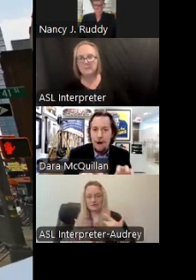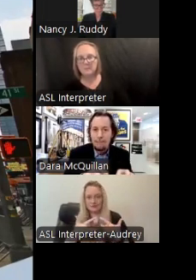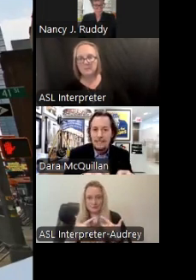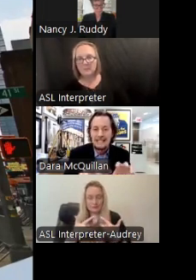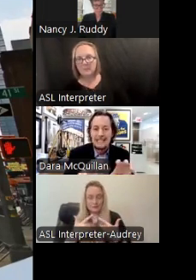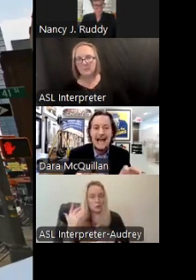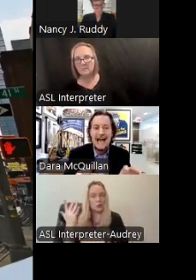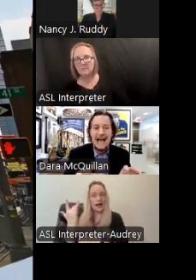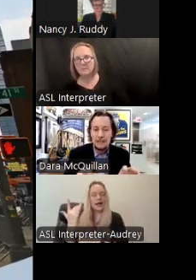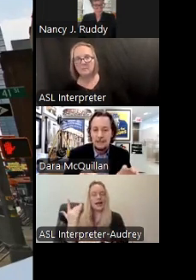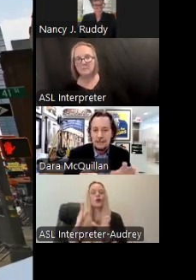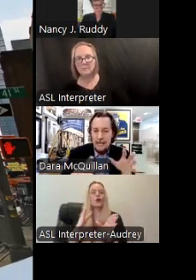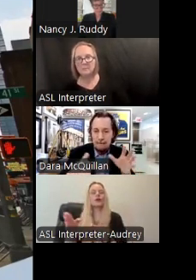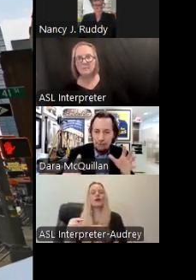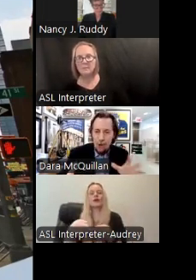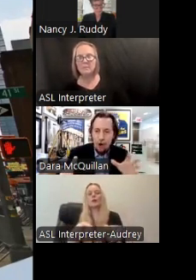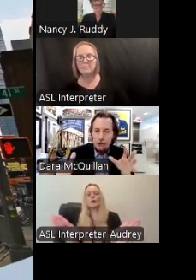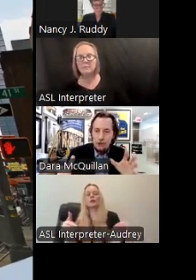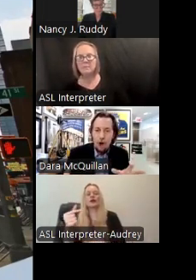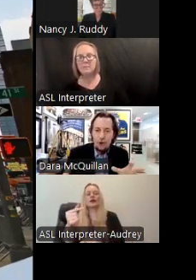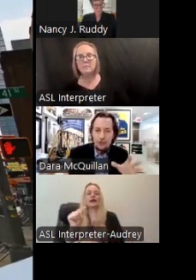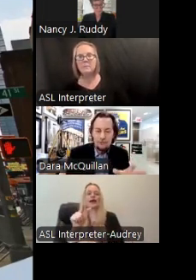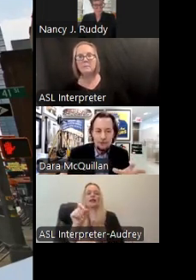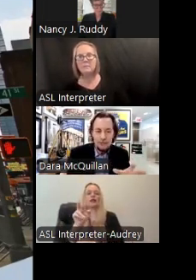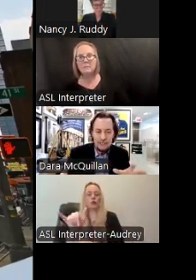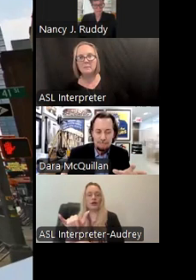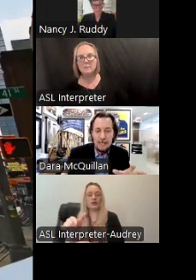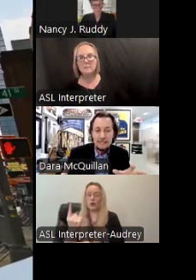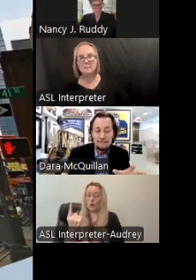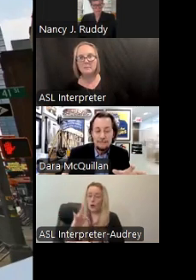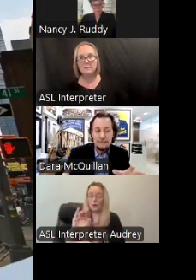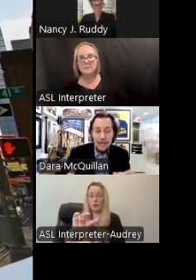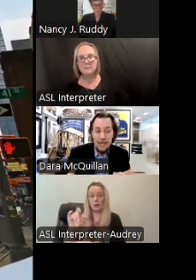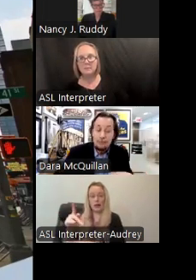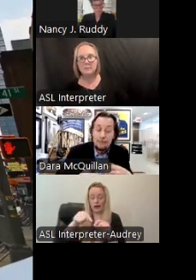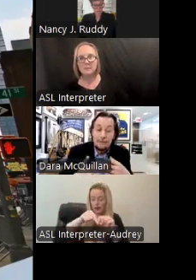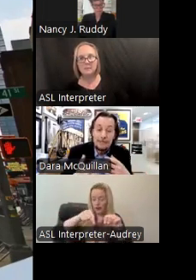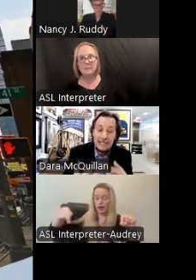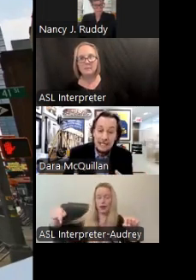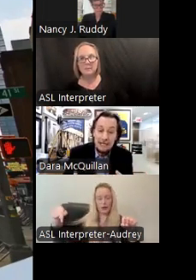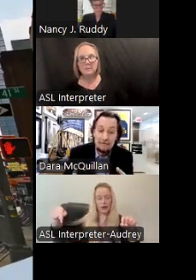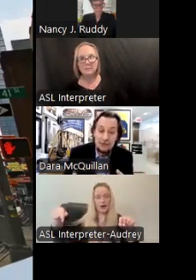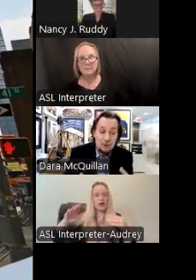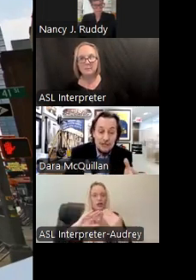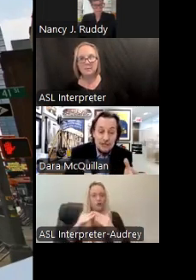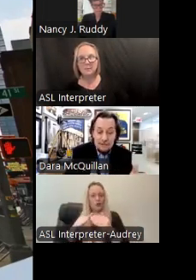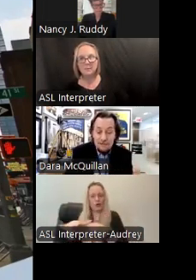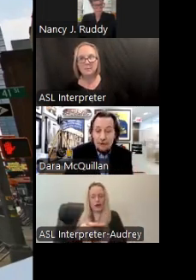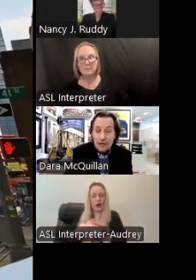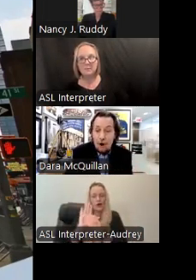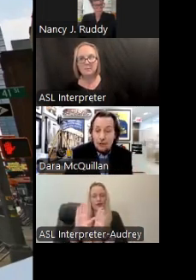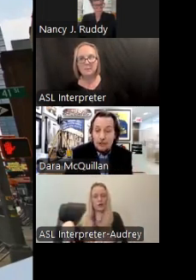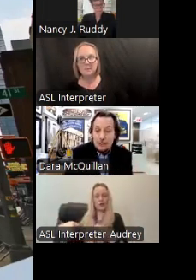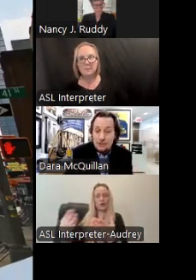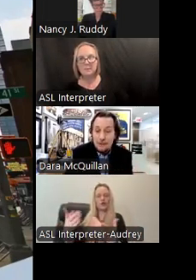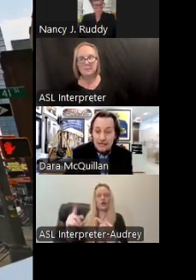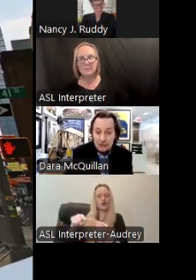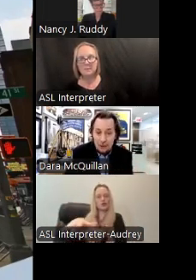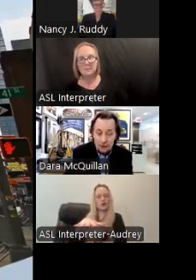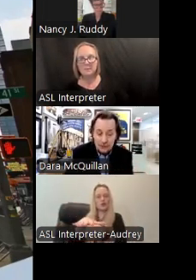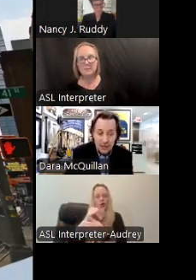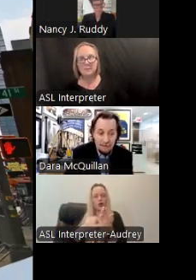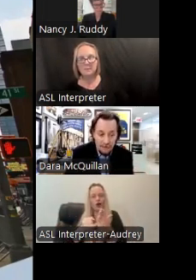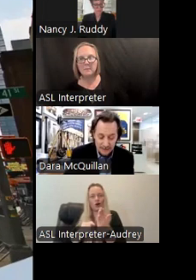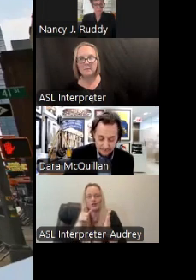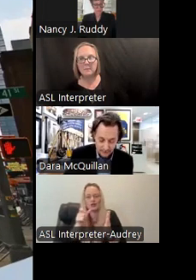a public gallery, a block-long community space that we will be able to give to these very artists who've painted